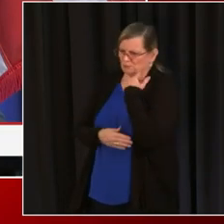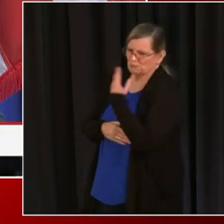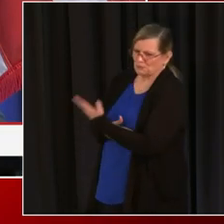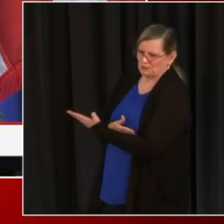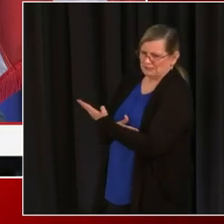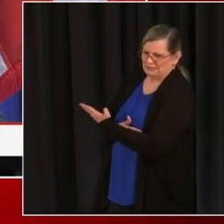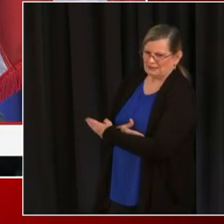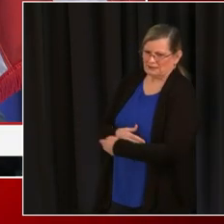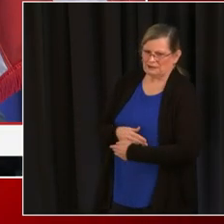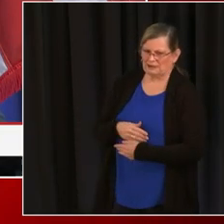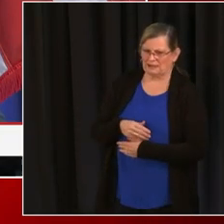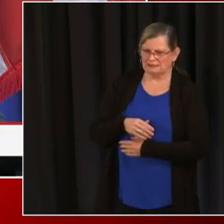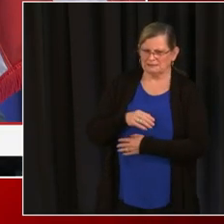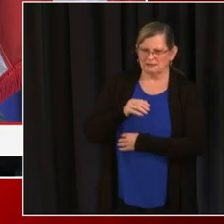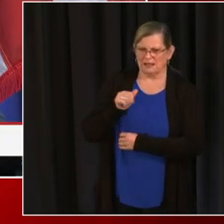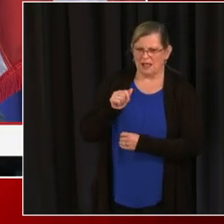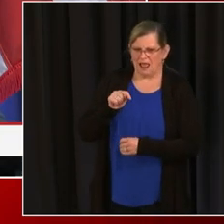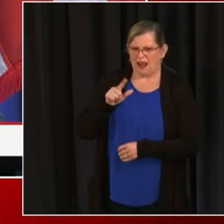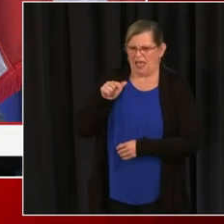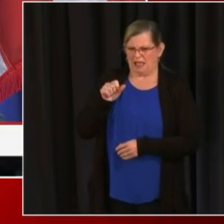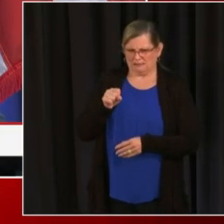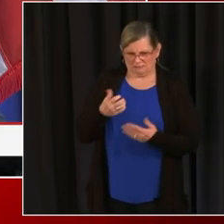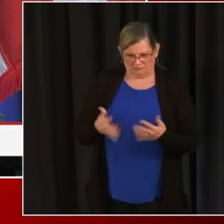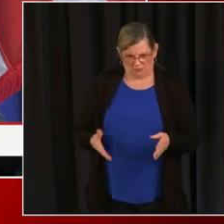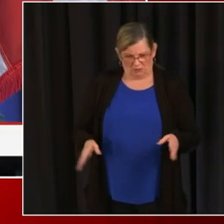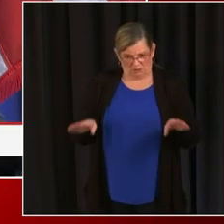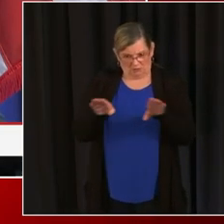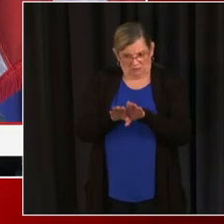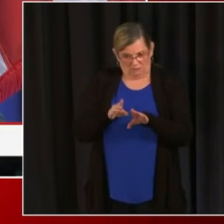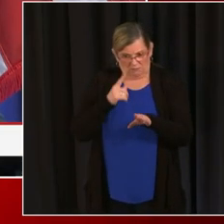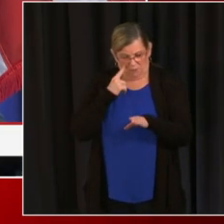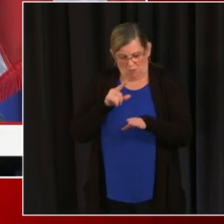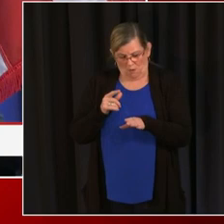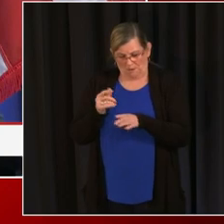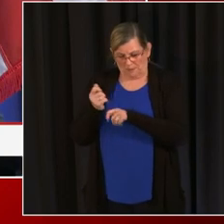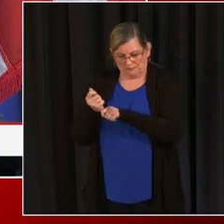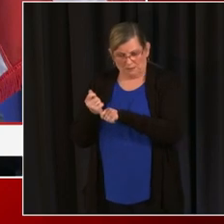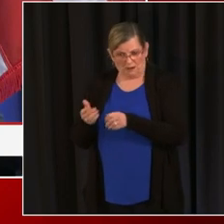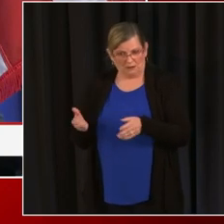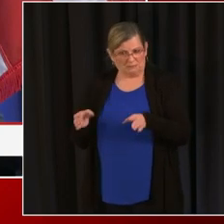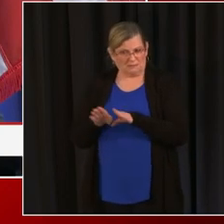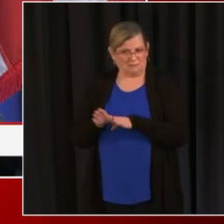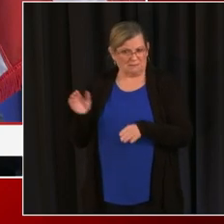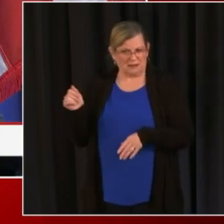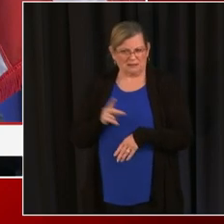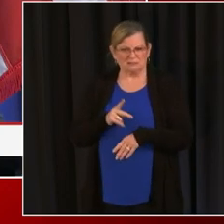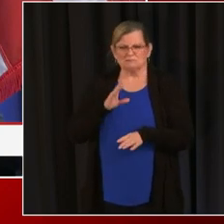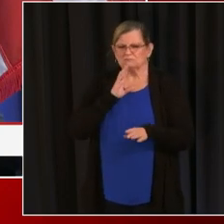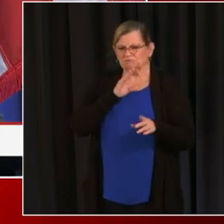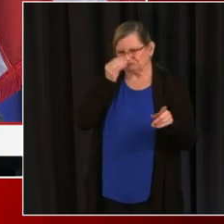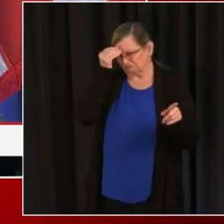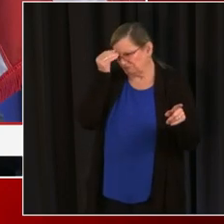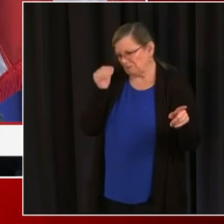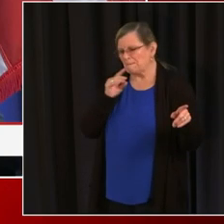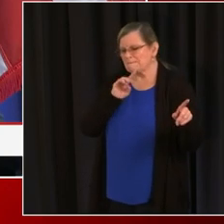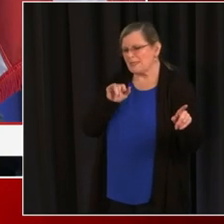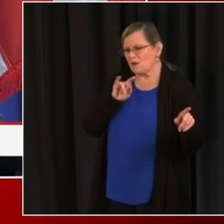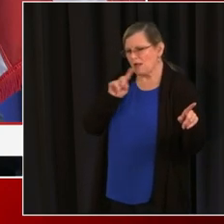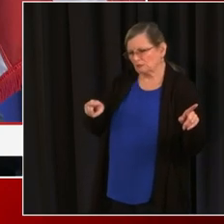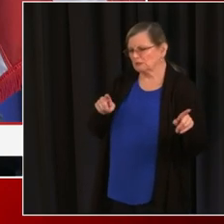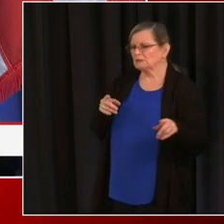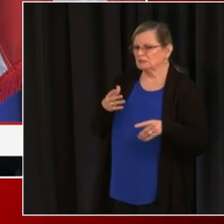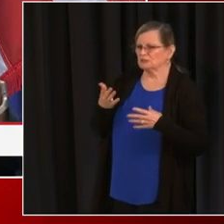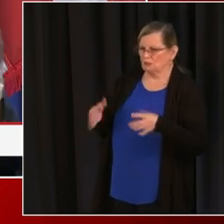closing because baseball is coming back or because there's not a need anymore? It is closing because, yes, they're going to